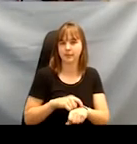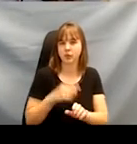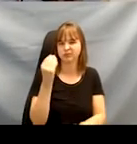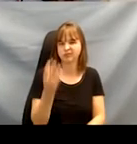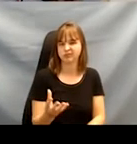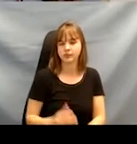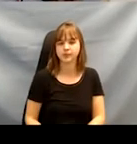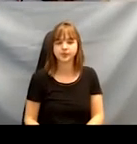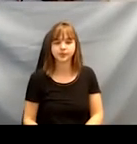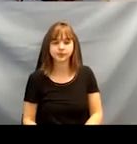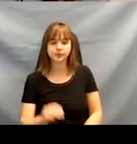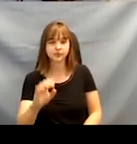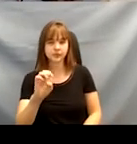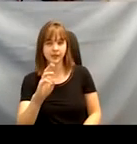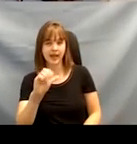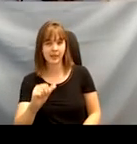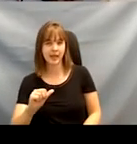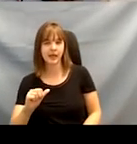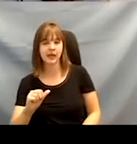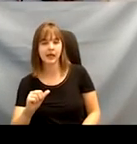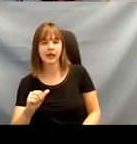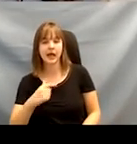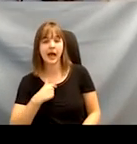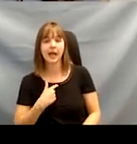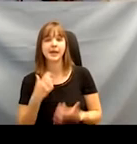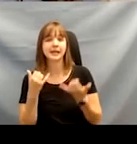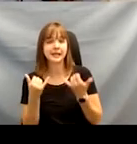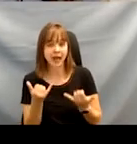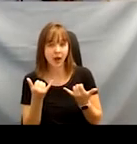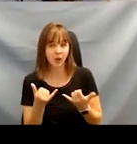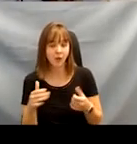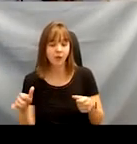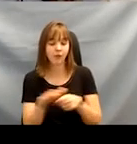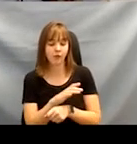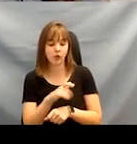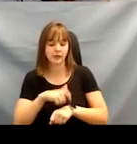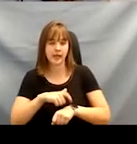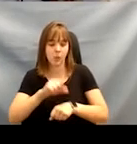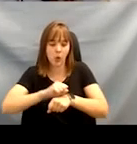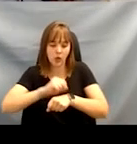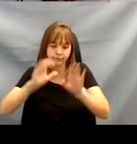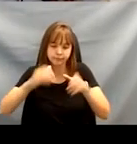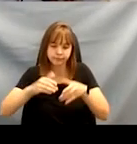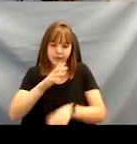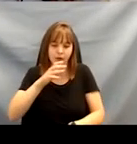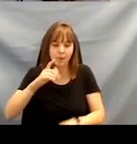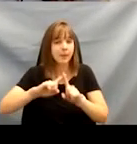And great. I'll note, just on top of that, I am now full-time on the farm, but I did hold another job for a while,